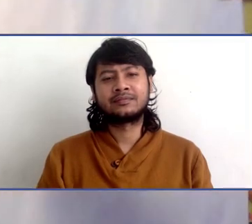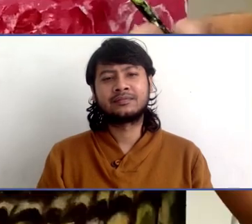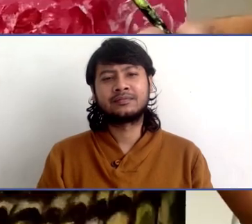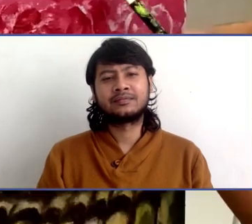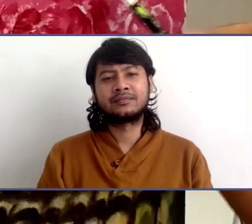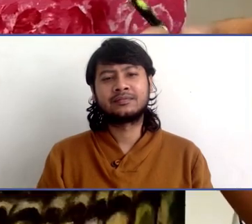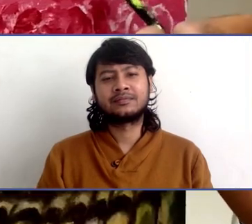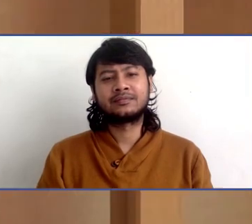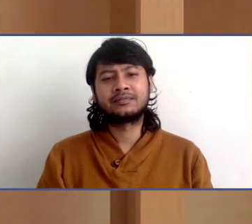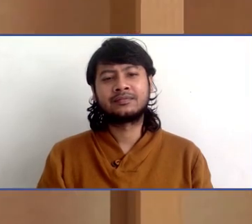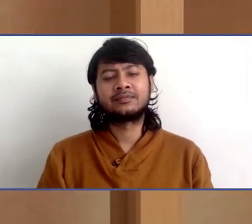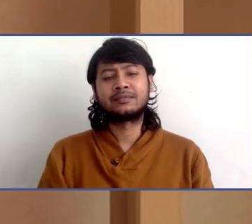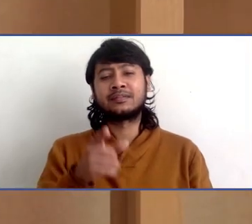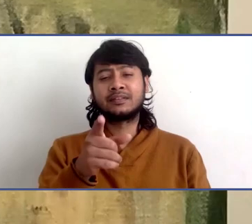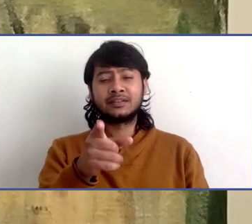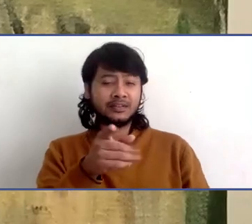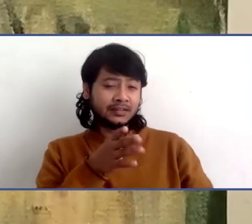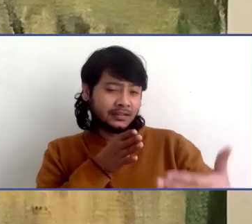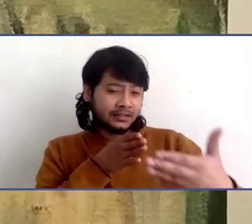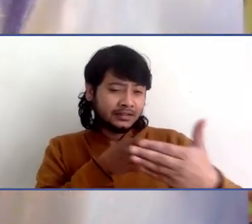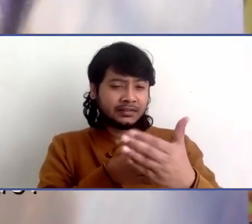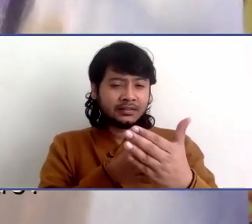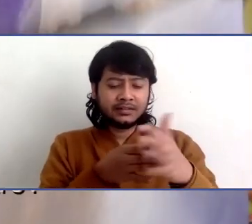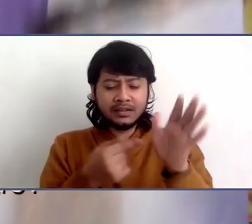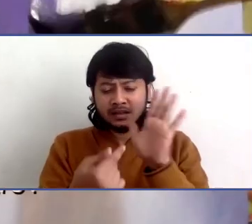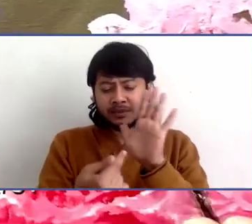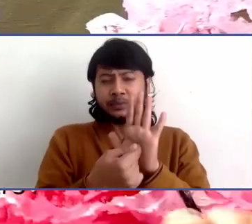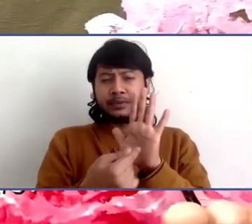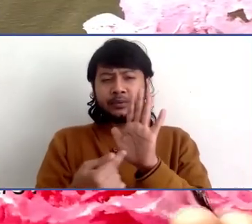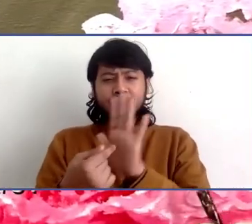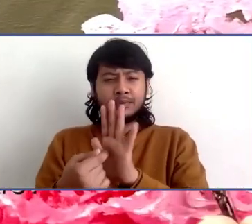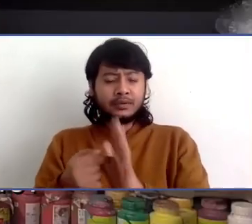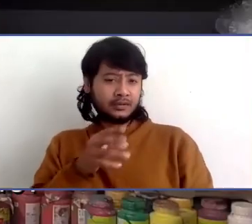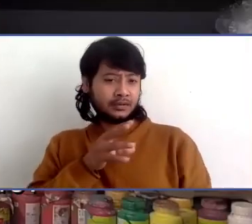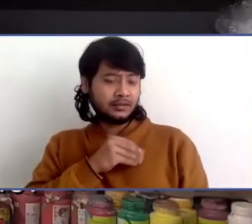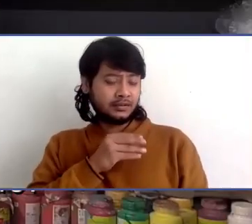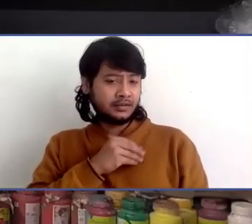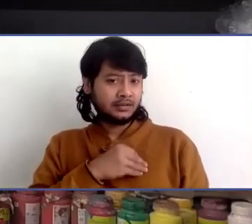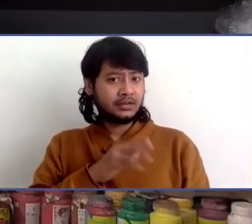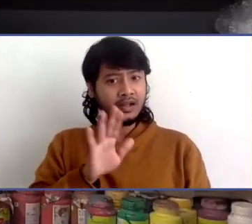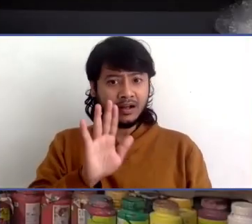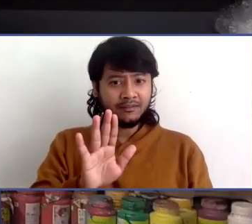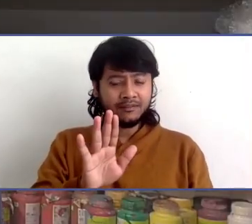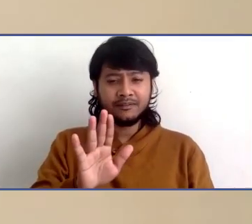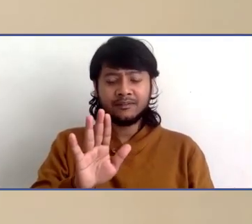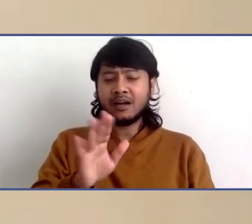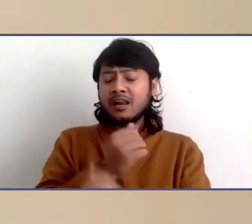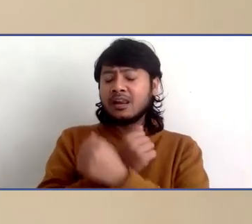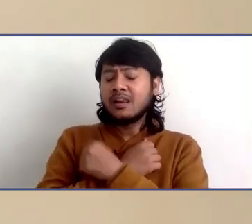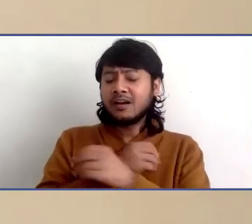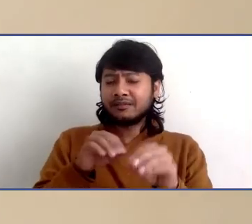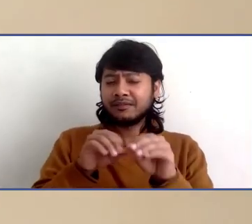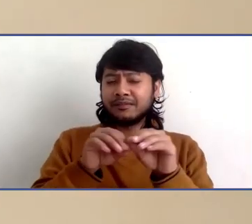Your thorns hurt and scare. How would love be that you share?